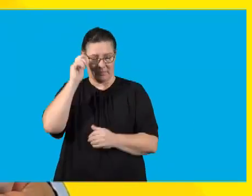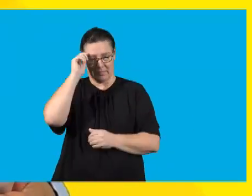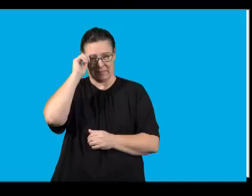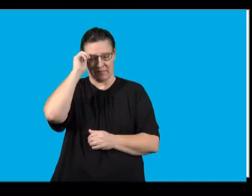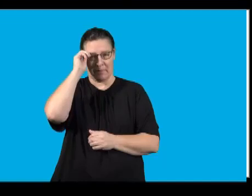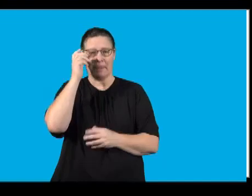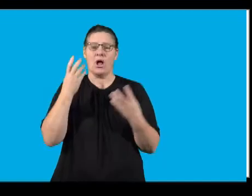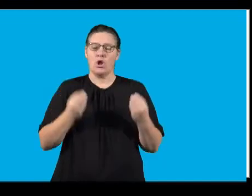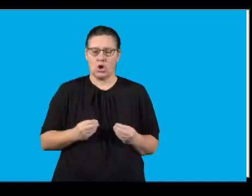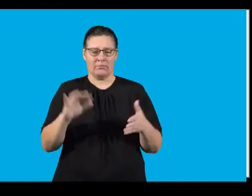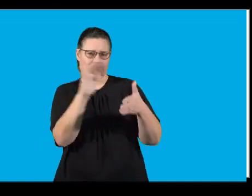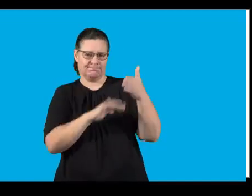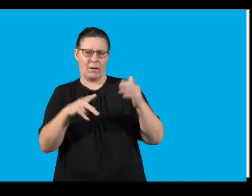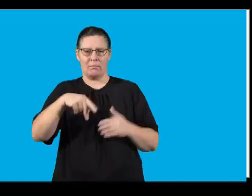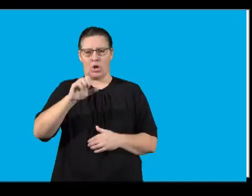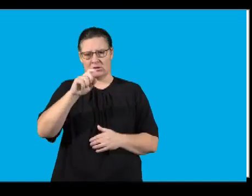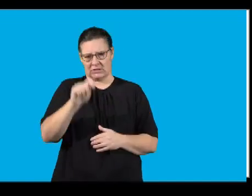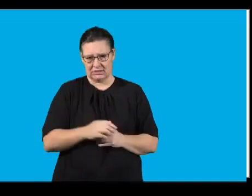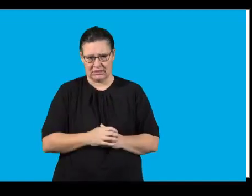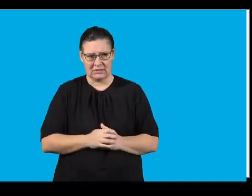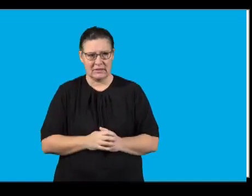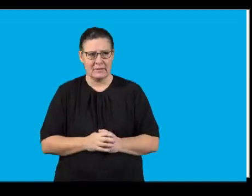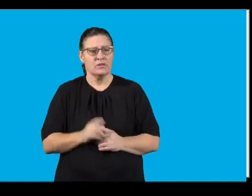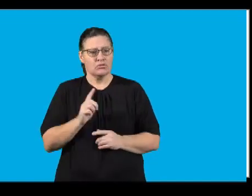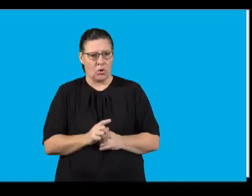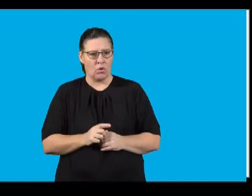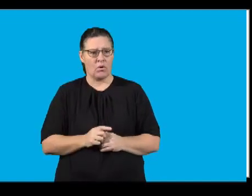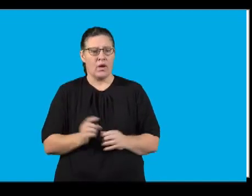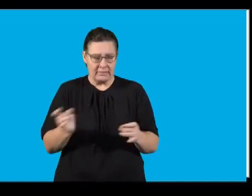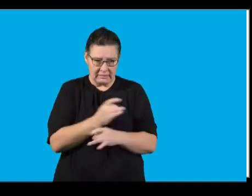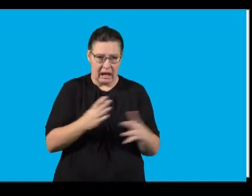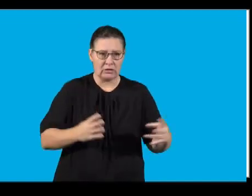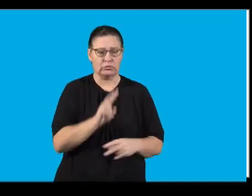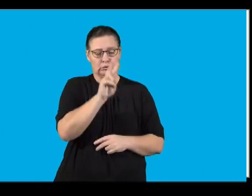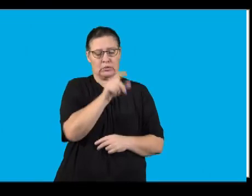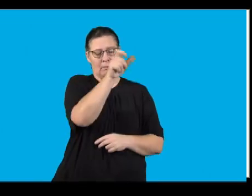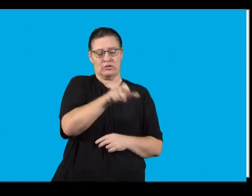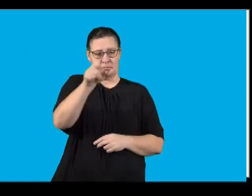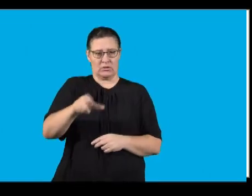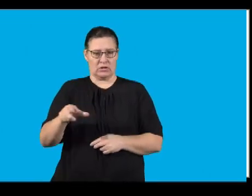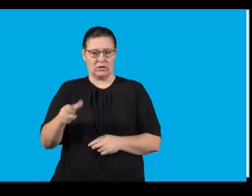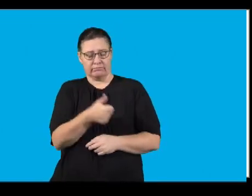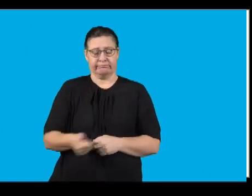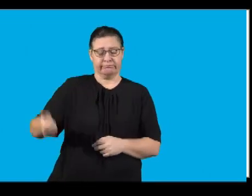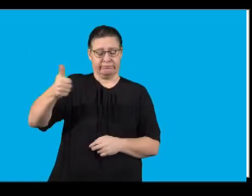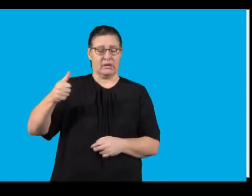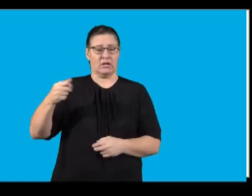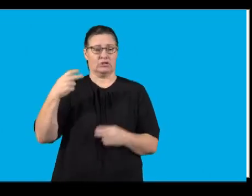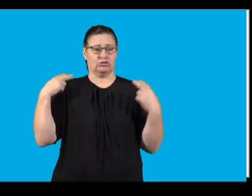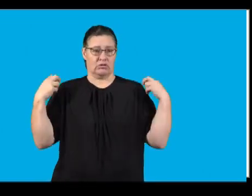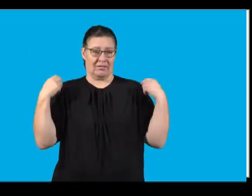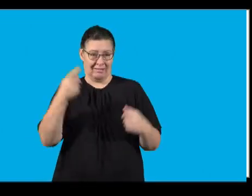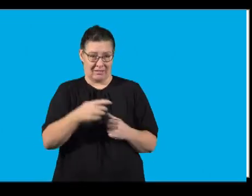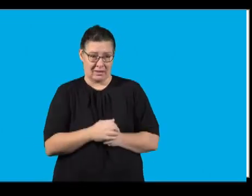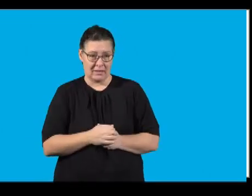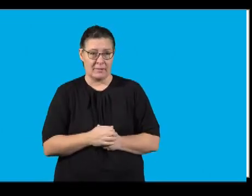setting. Let's look at the plot, all right? So the play begins with Macbeth and Banquo, 2 Scottish generals. They encounter